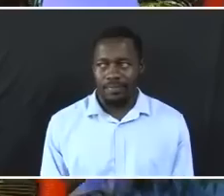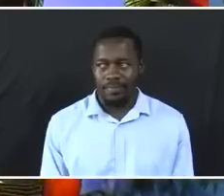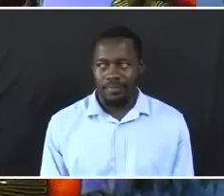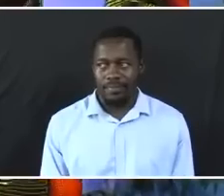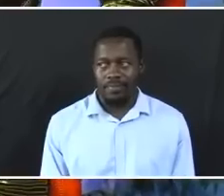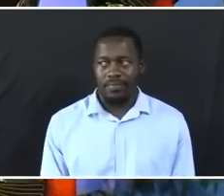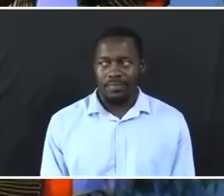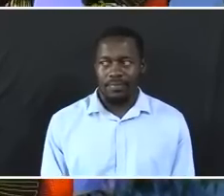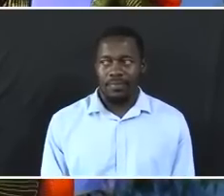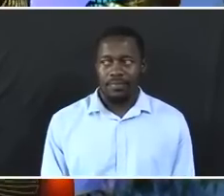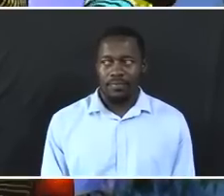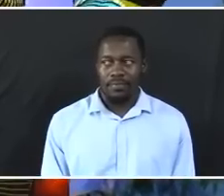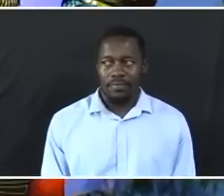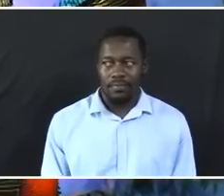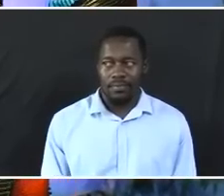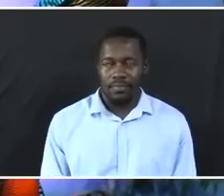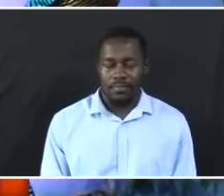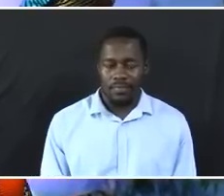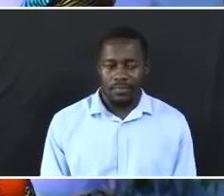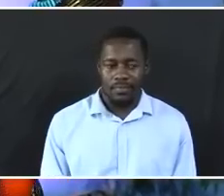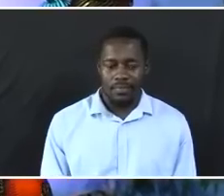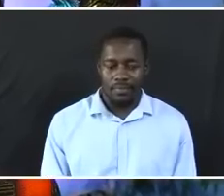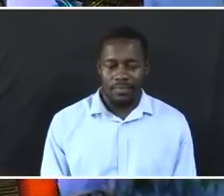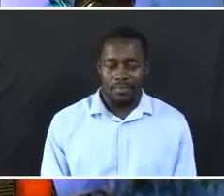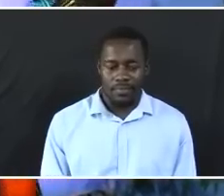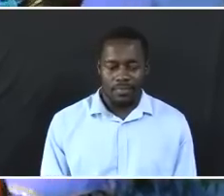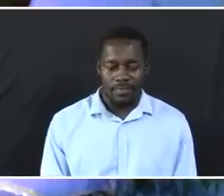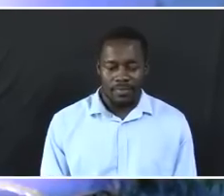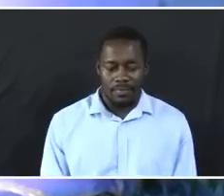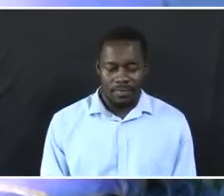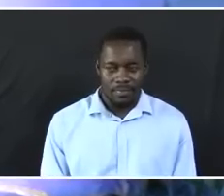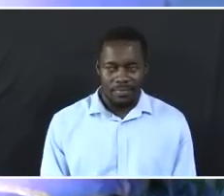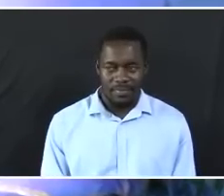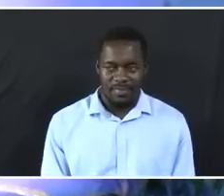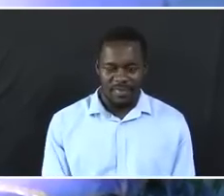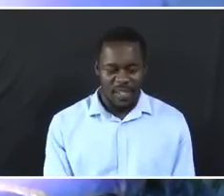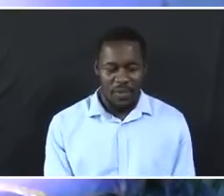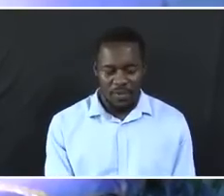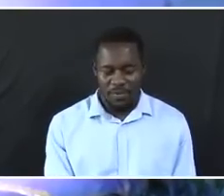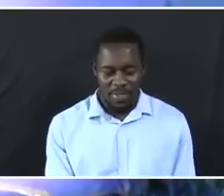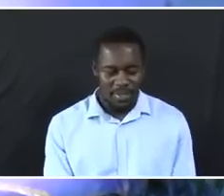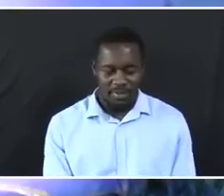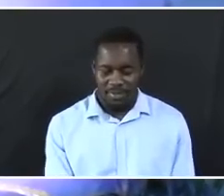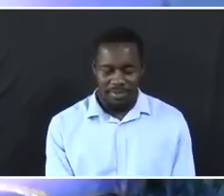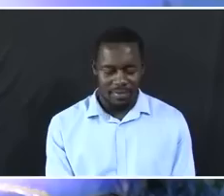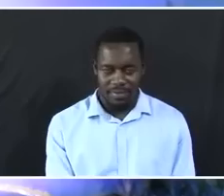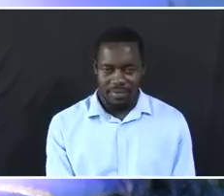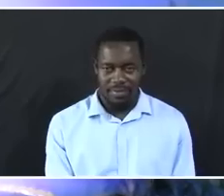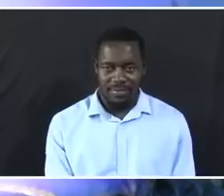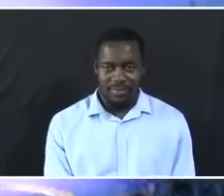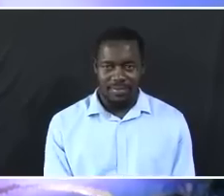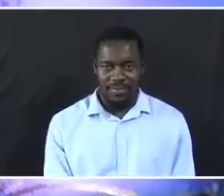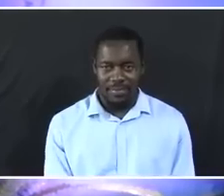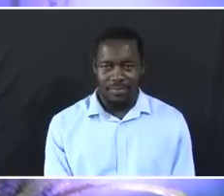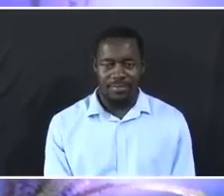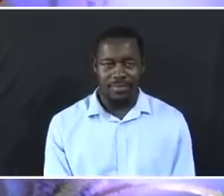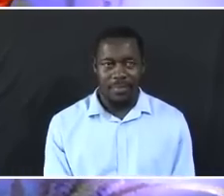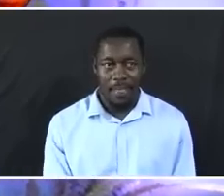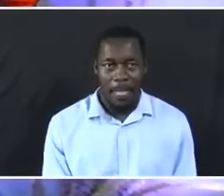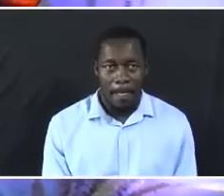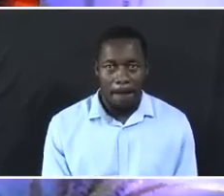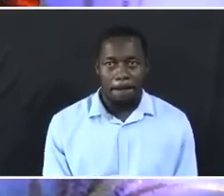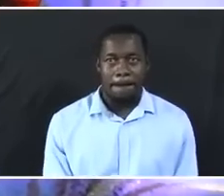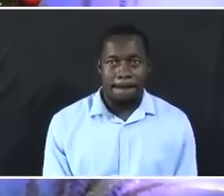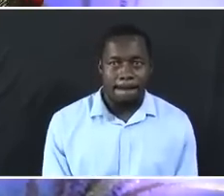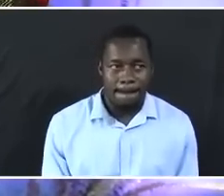Esau. Because he's escaped with the birthright that does not belong to him. He's a man on the